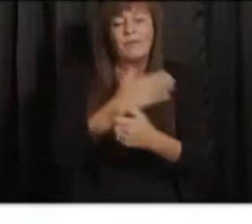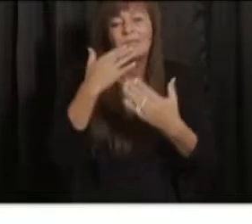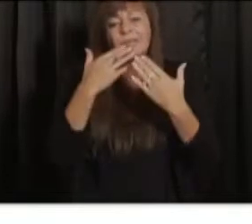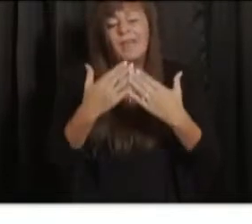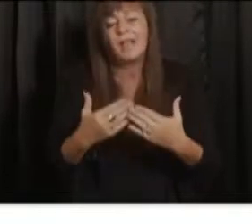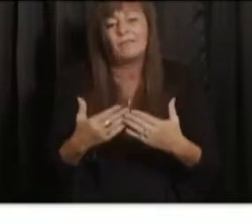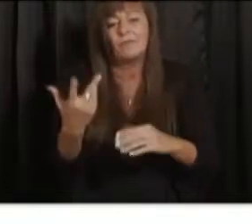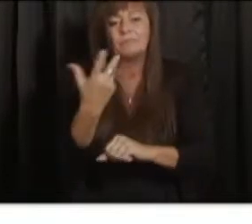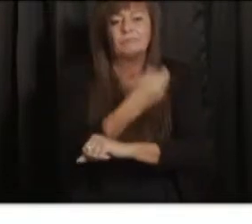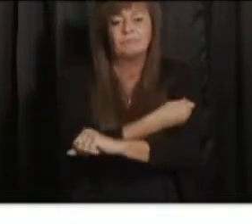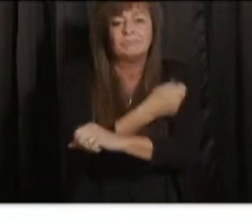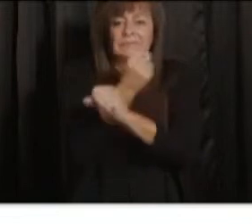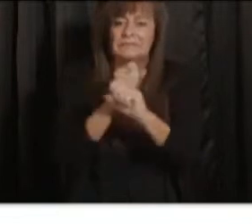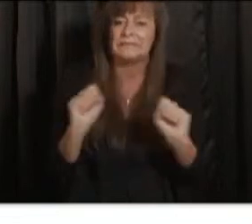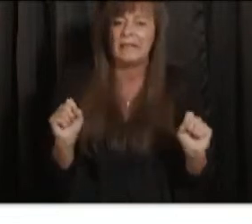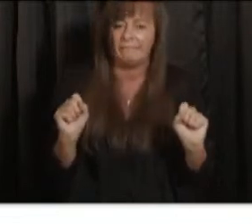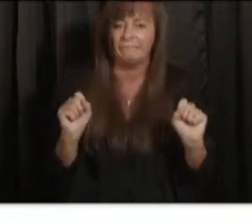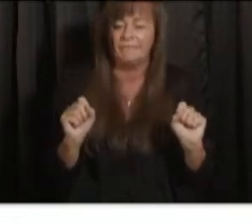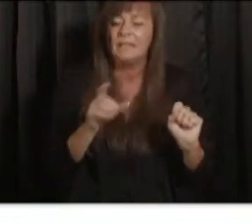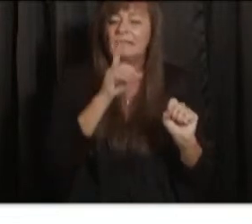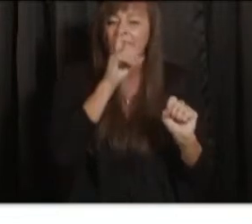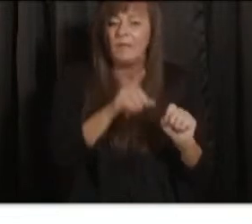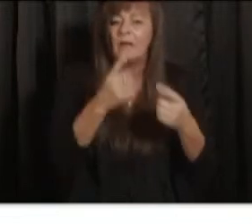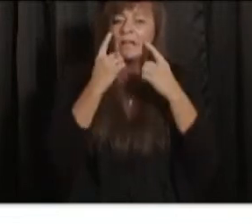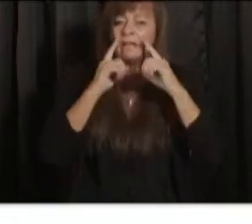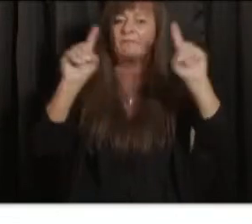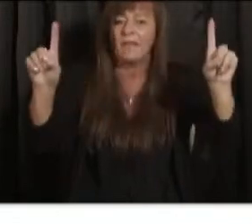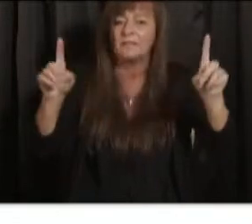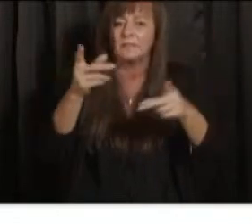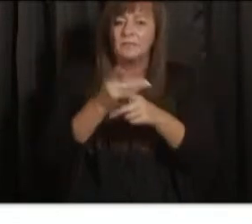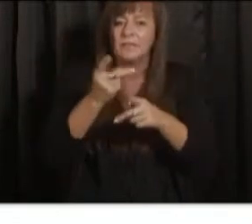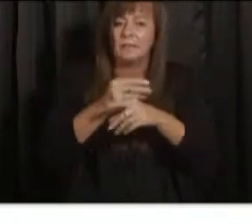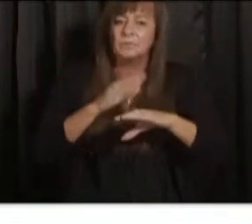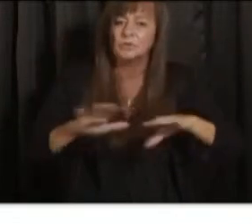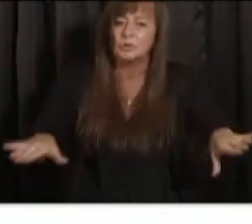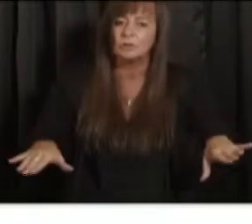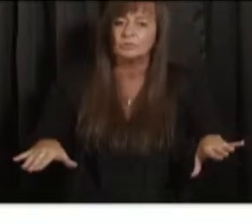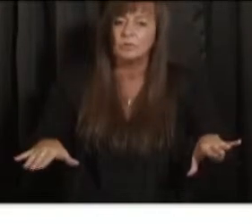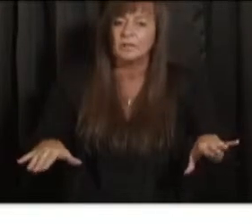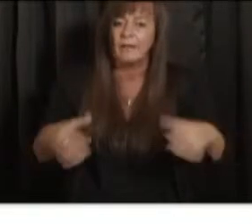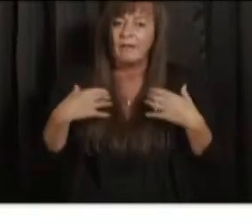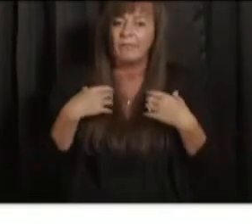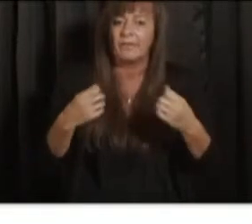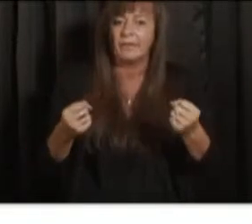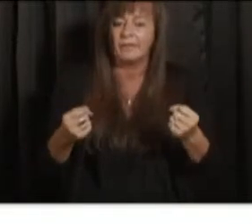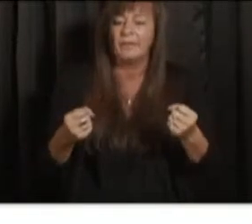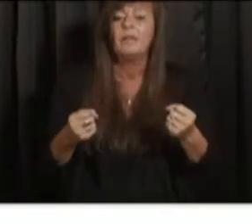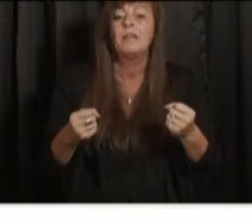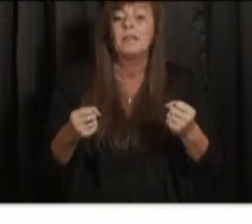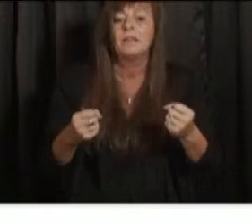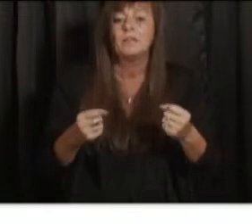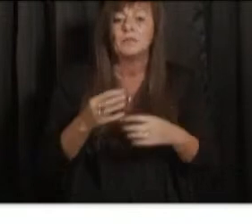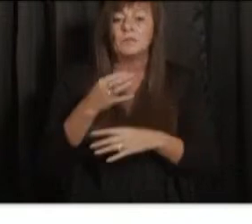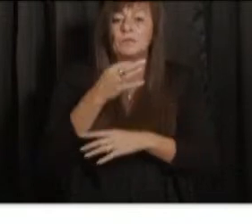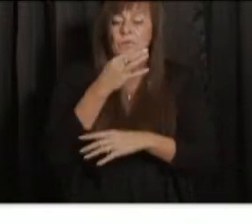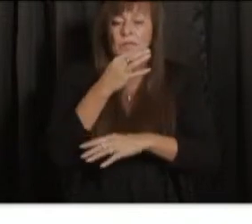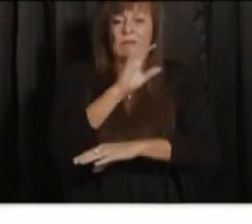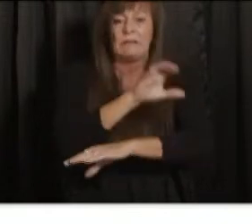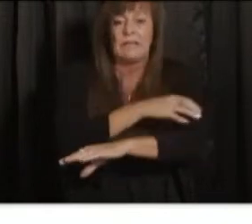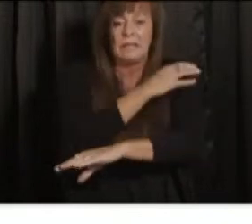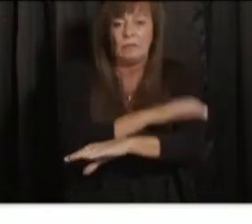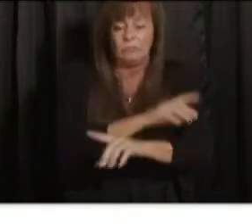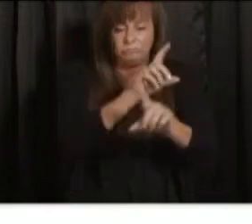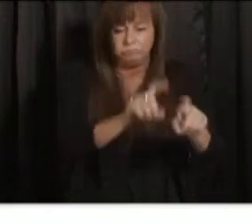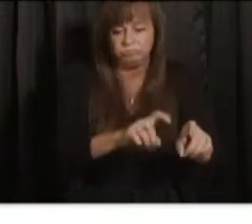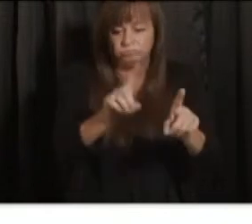is safe and works extremely well to keep children healthy. In clinical trials that we'll hear about more from Dr. Bajaj,